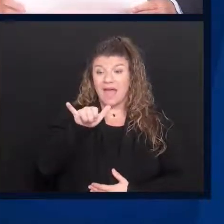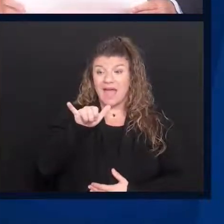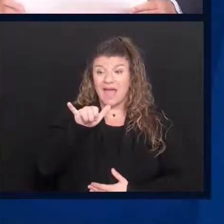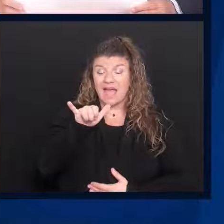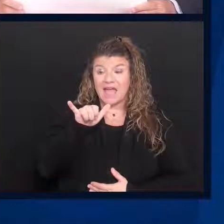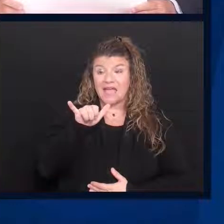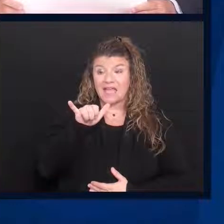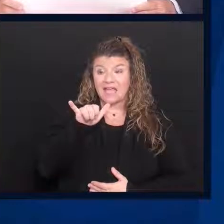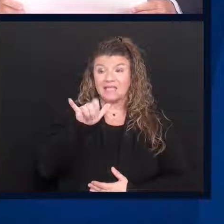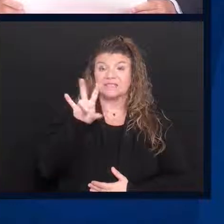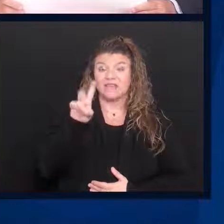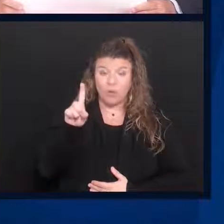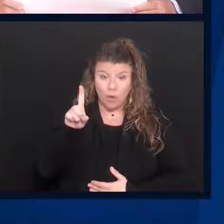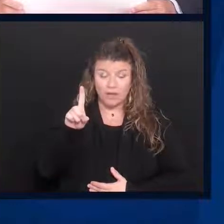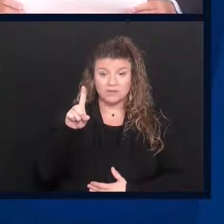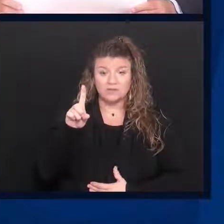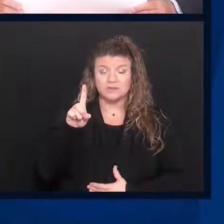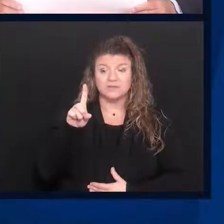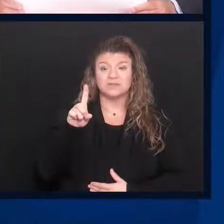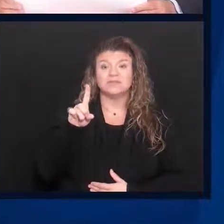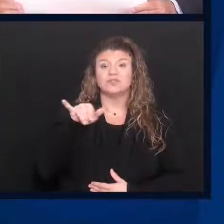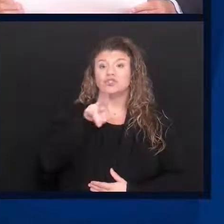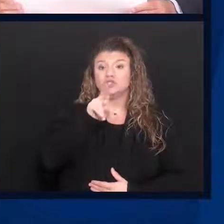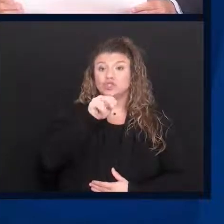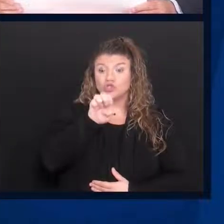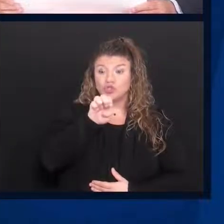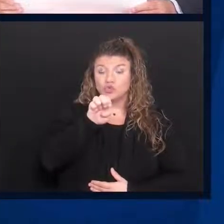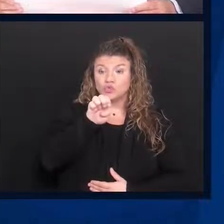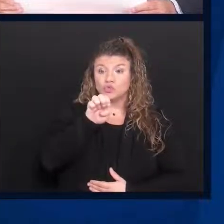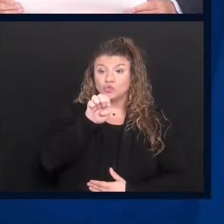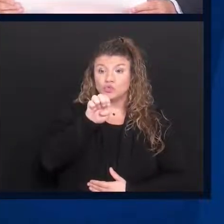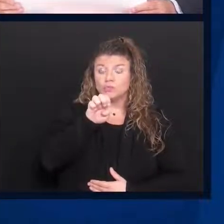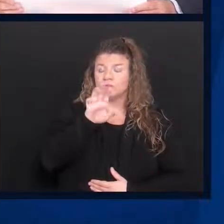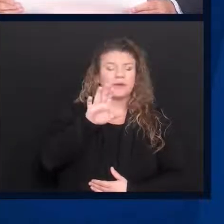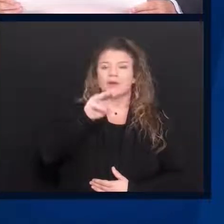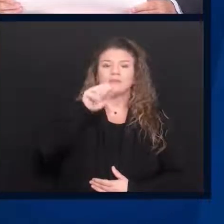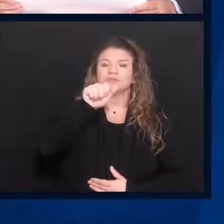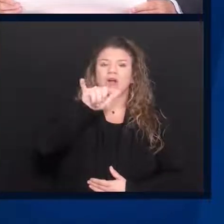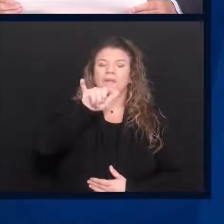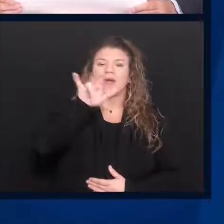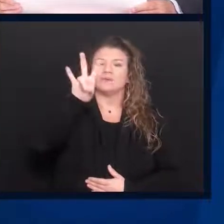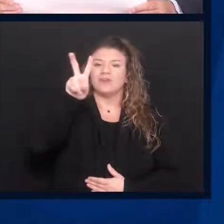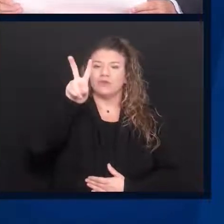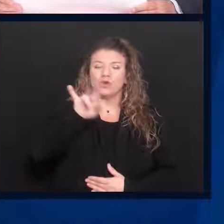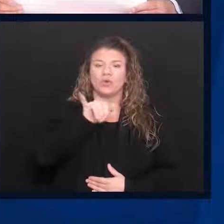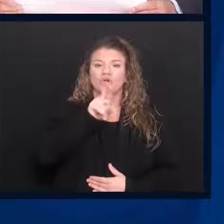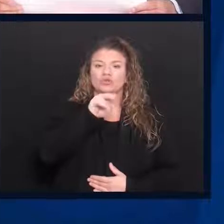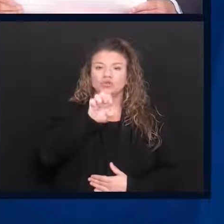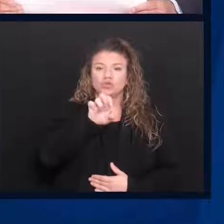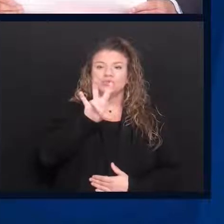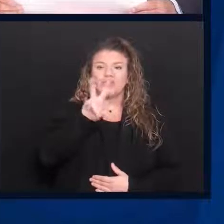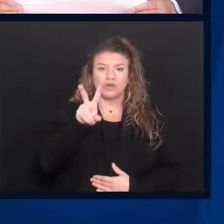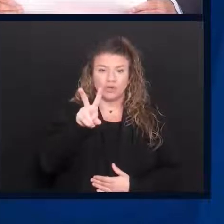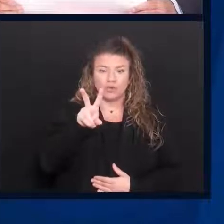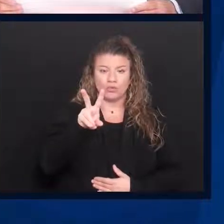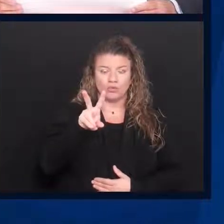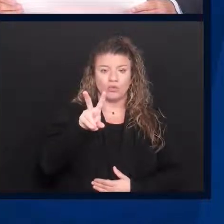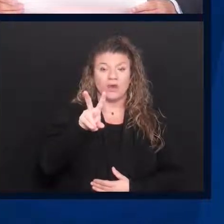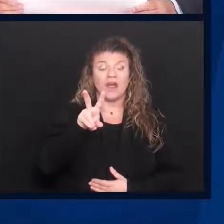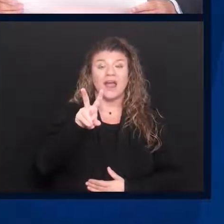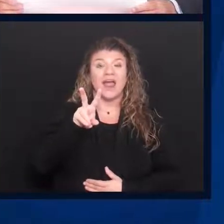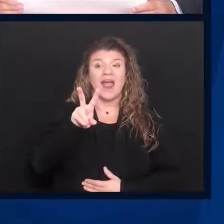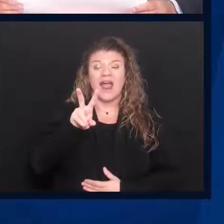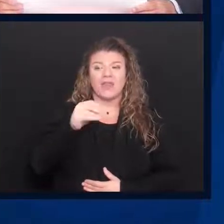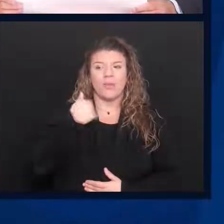almost flat 71, May was 72, June was 72. And then we had